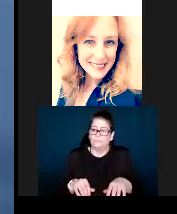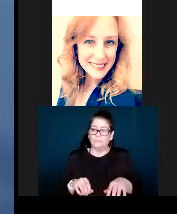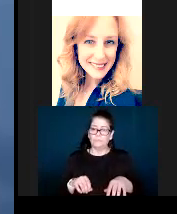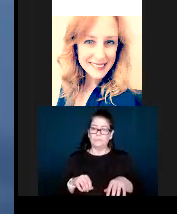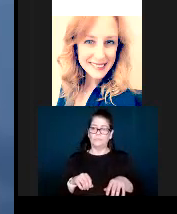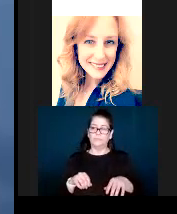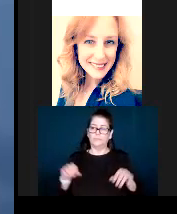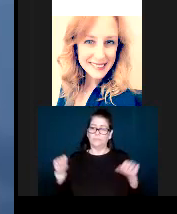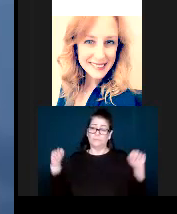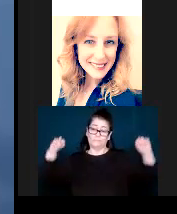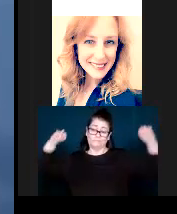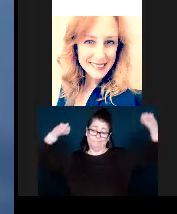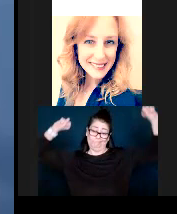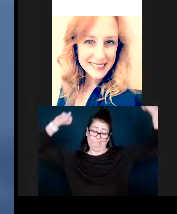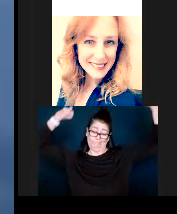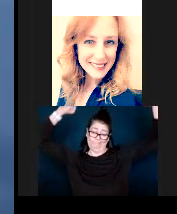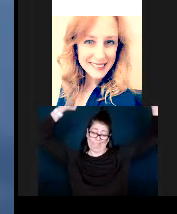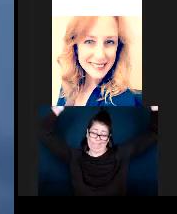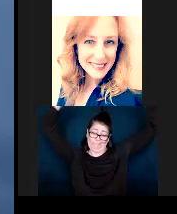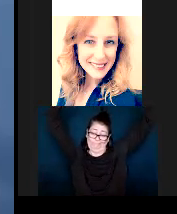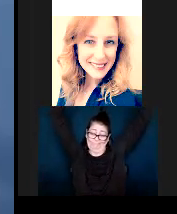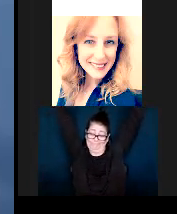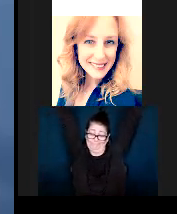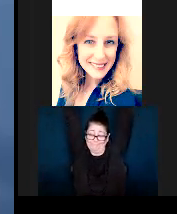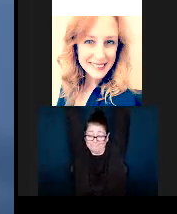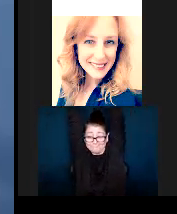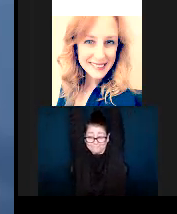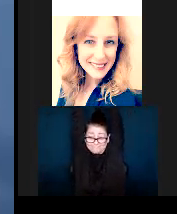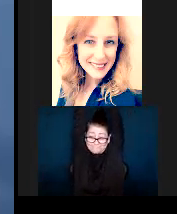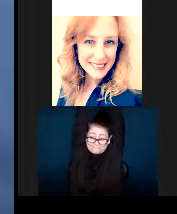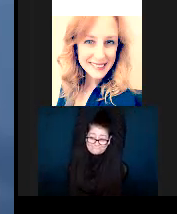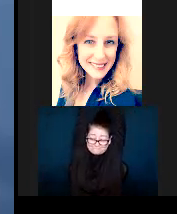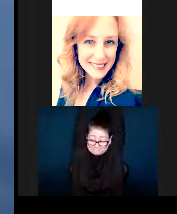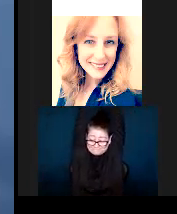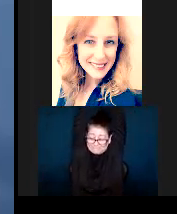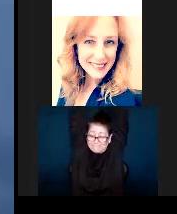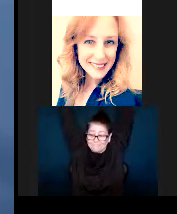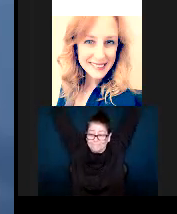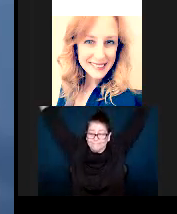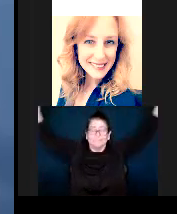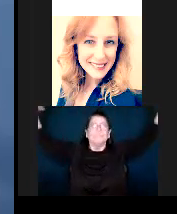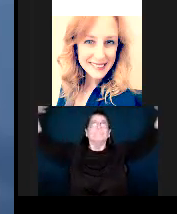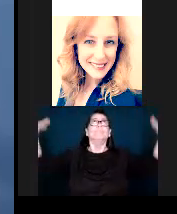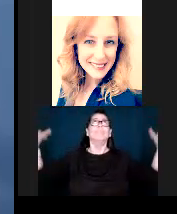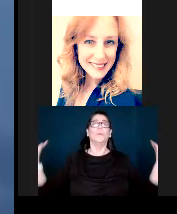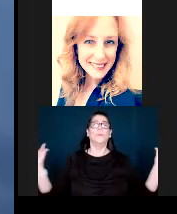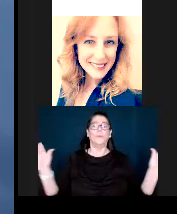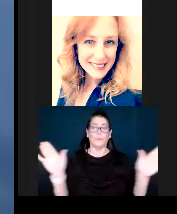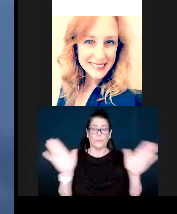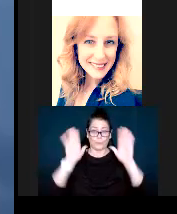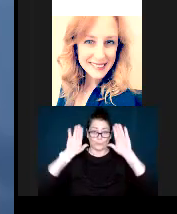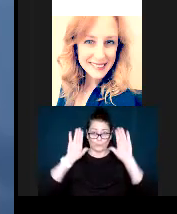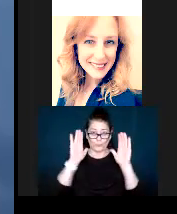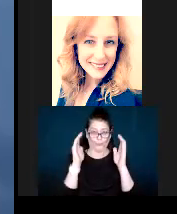with your arms overhead. And then bringing your focus and attention back to us as we begin our training. If